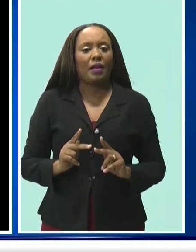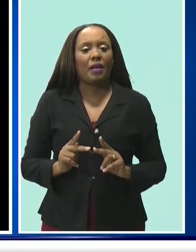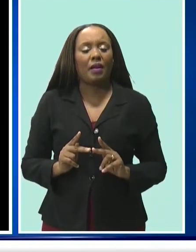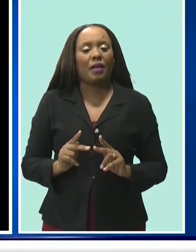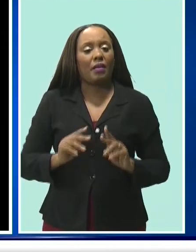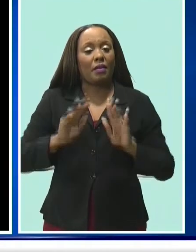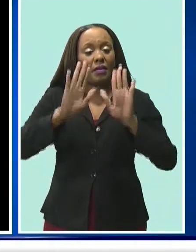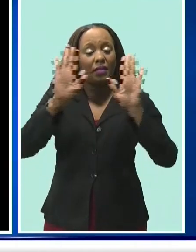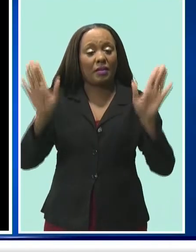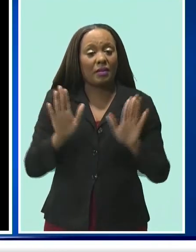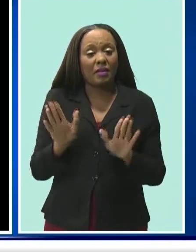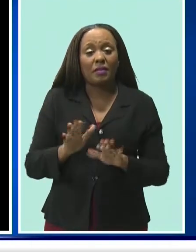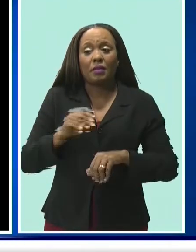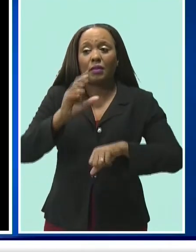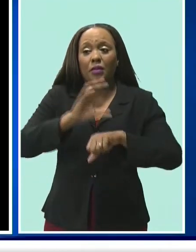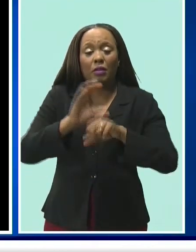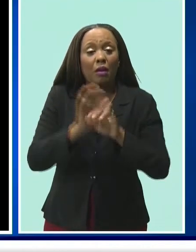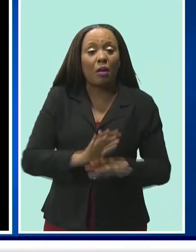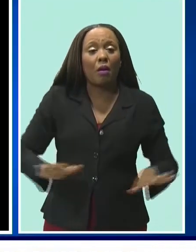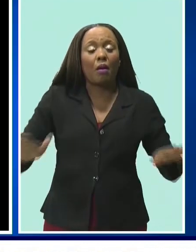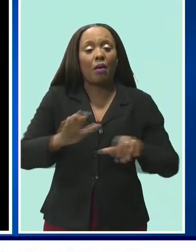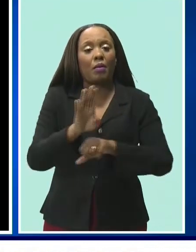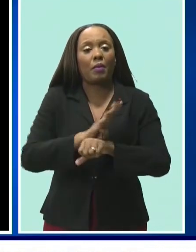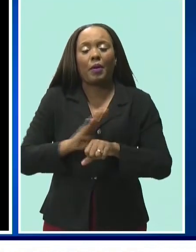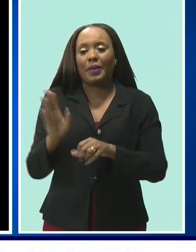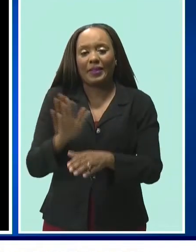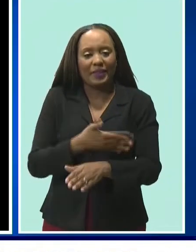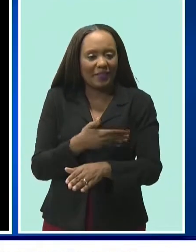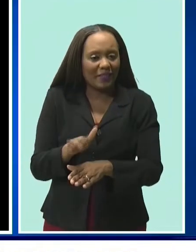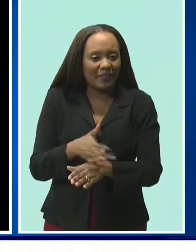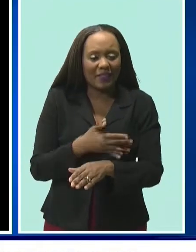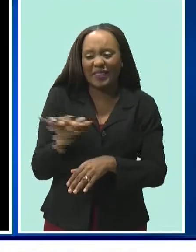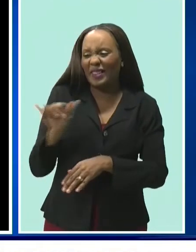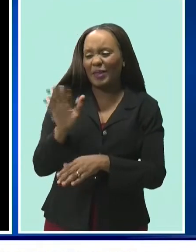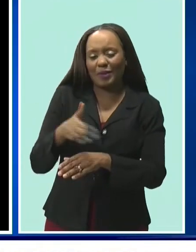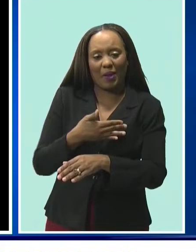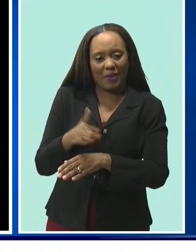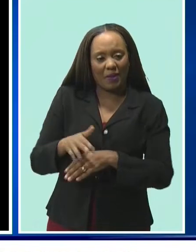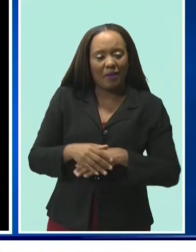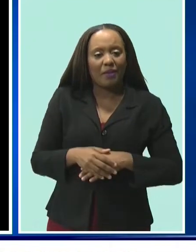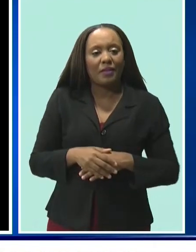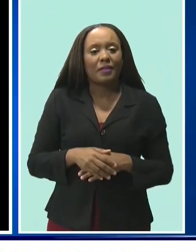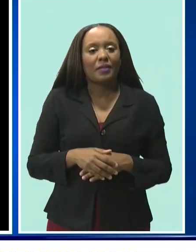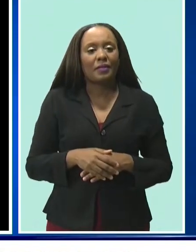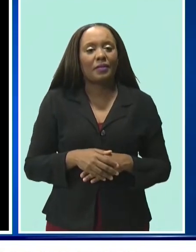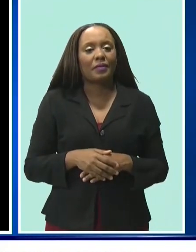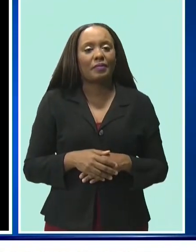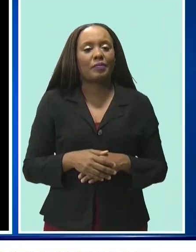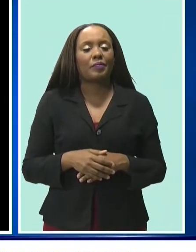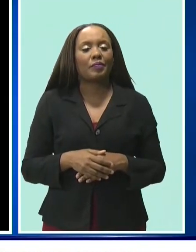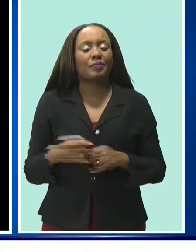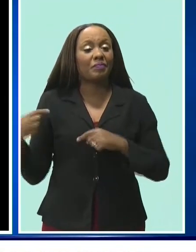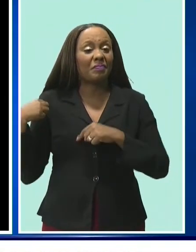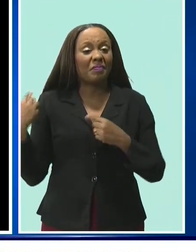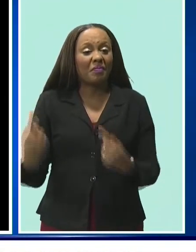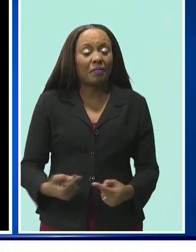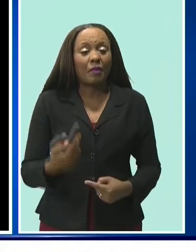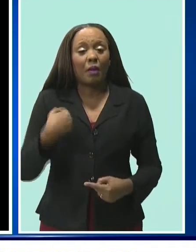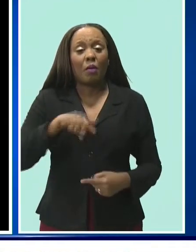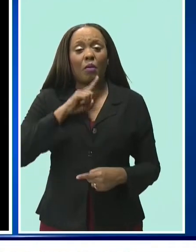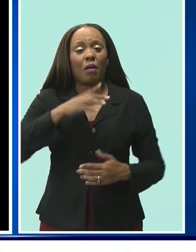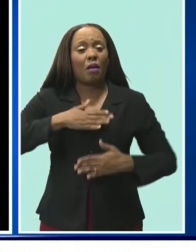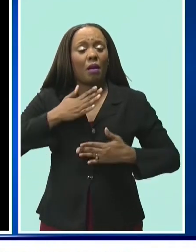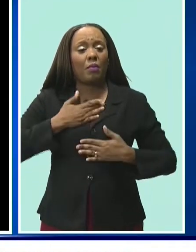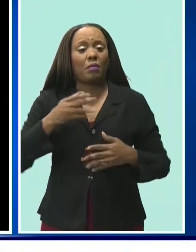service in many churches across Barbados. Thus far, we are pleased to say that the